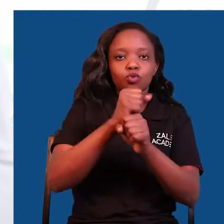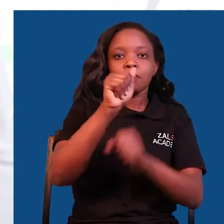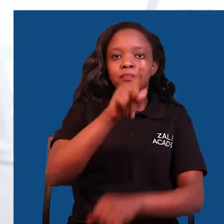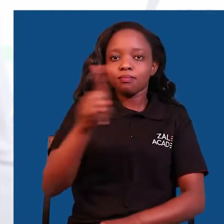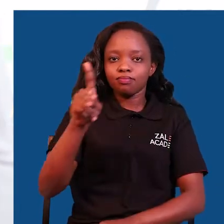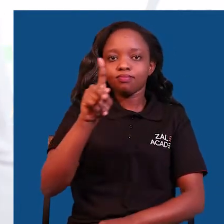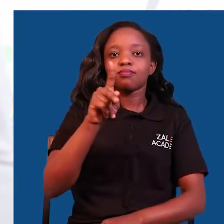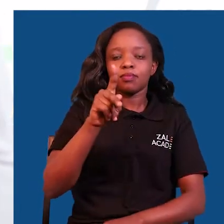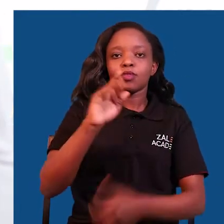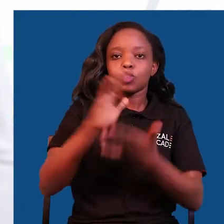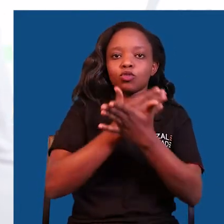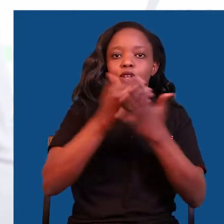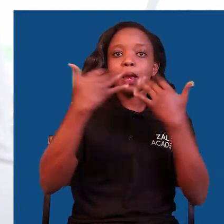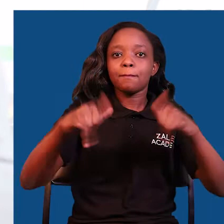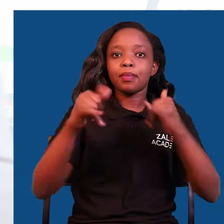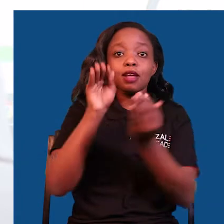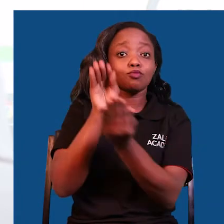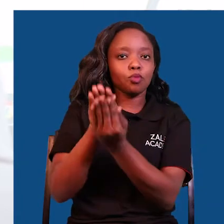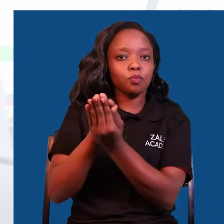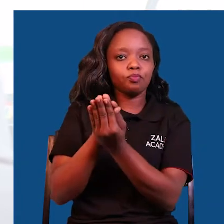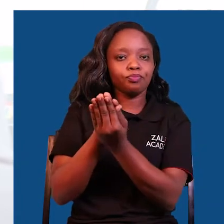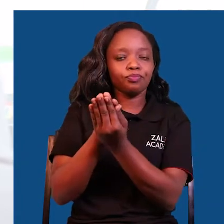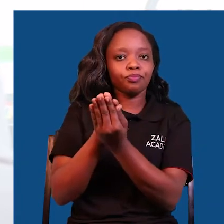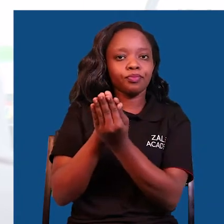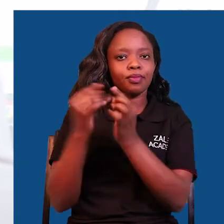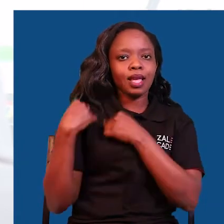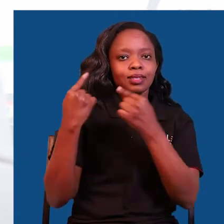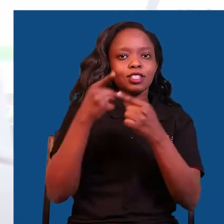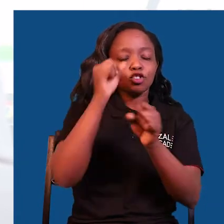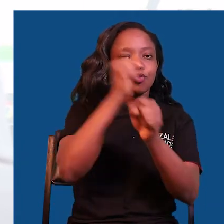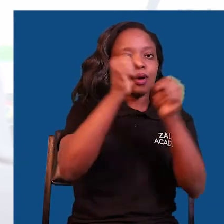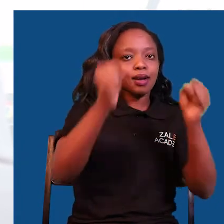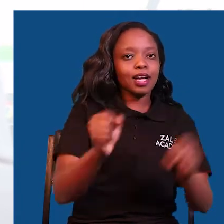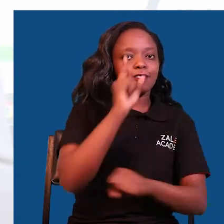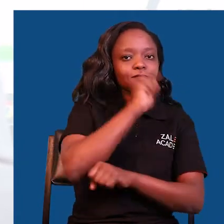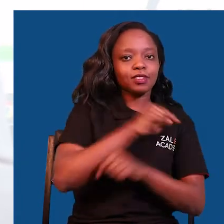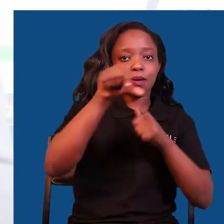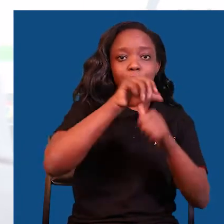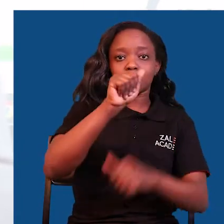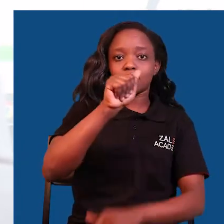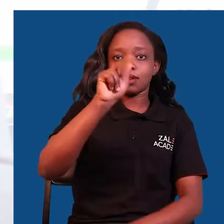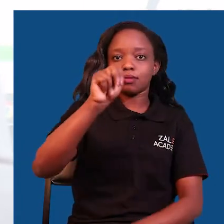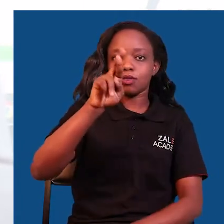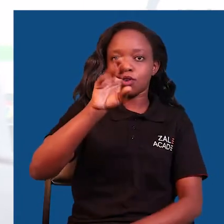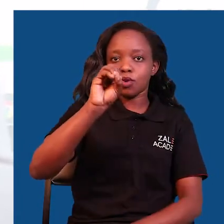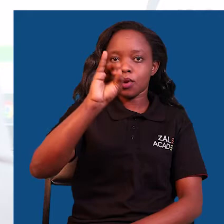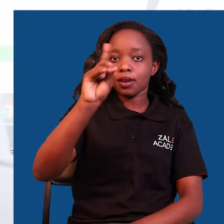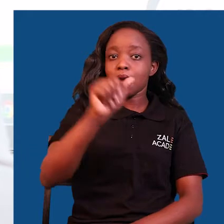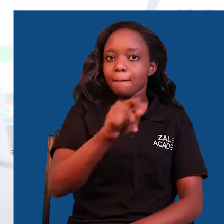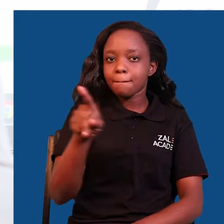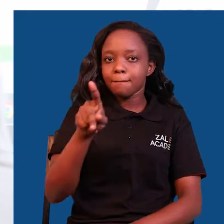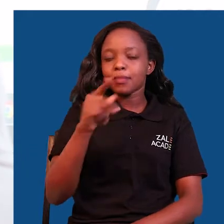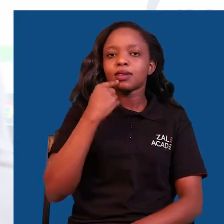Android application, you put it on Play Store. And since you worked hard for this Android application,